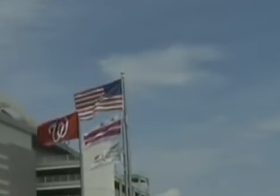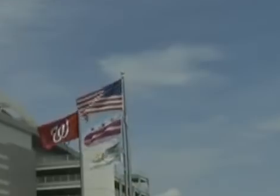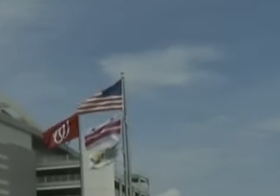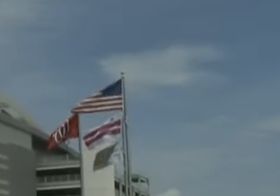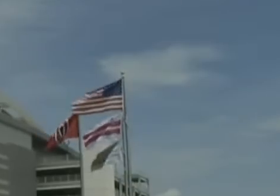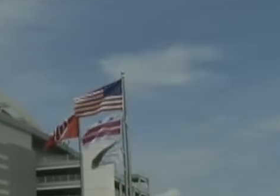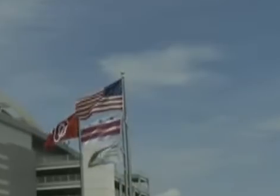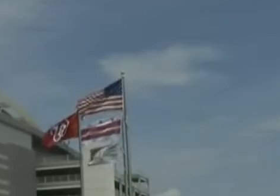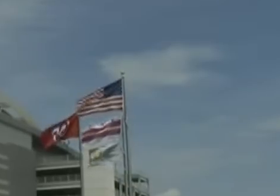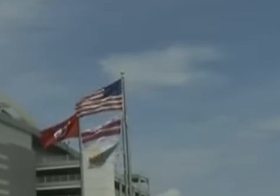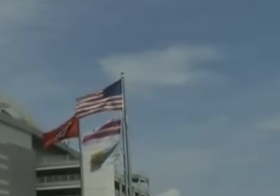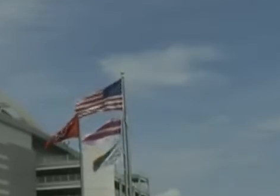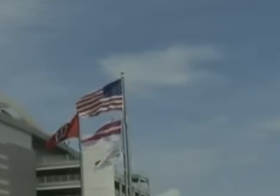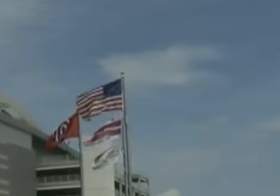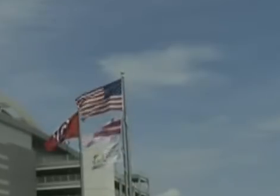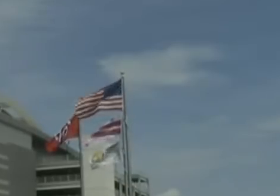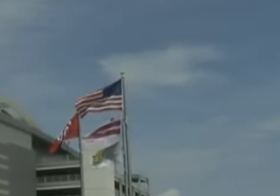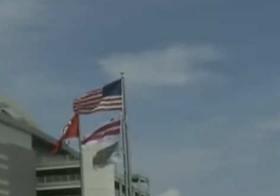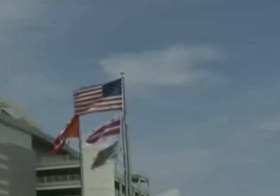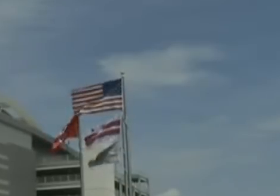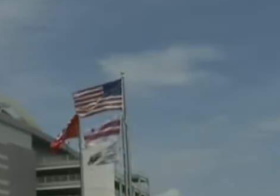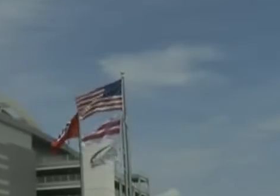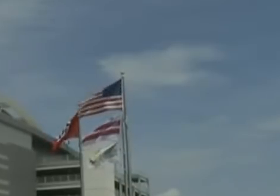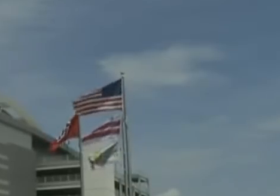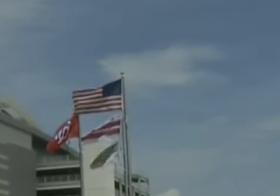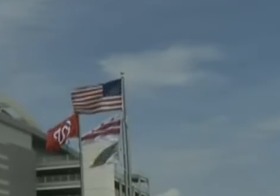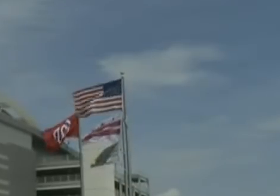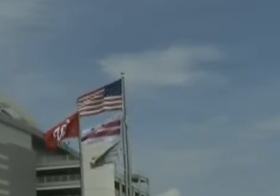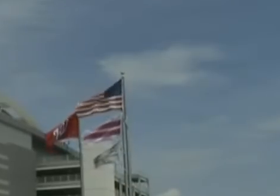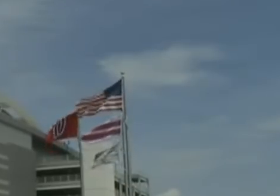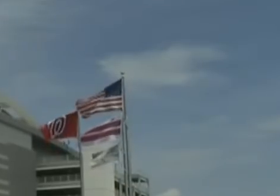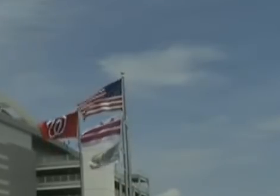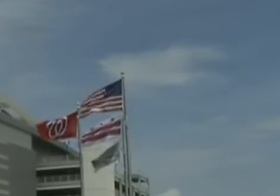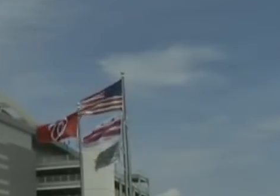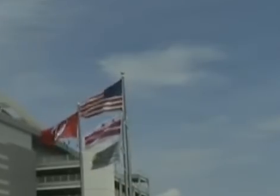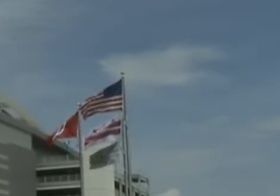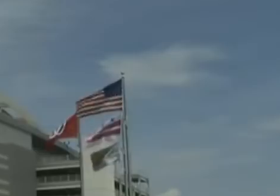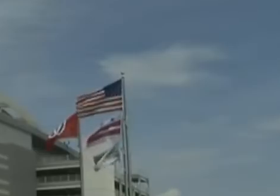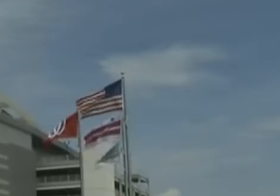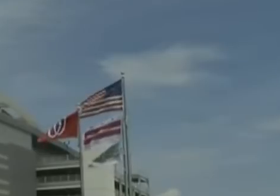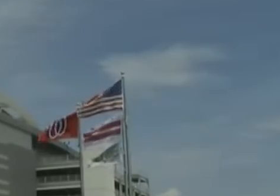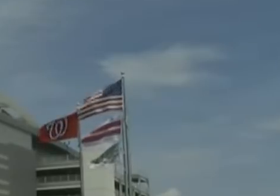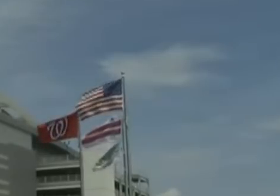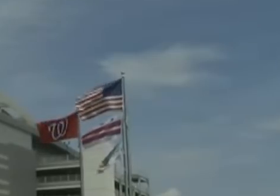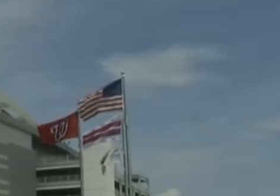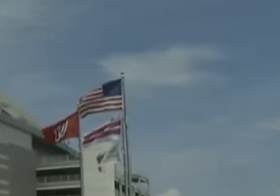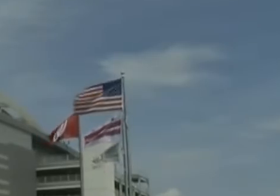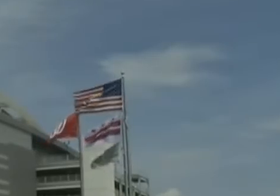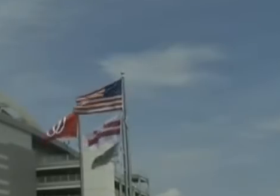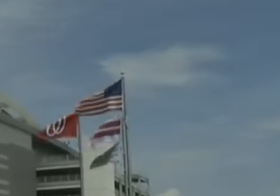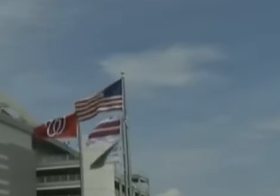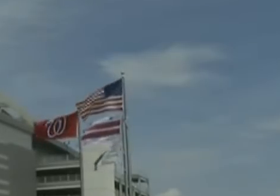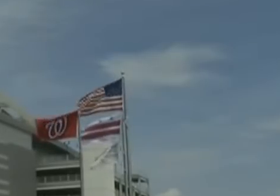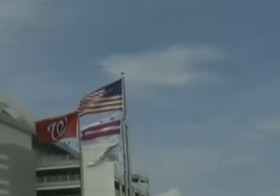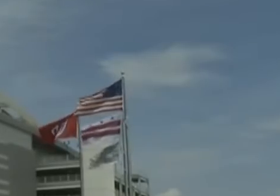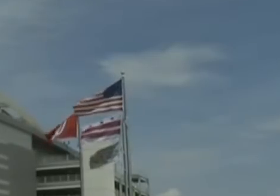players safe. The Cleveland Indians take on the Kansas City Royals tomorrow. The Reds take on the Detroit